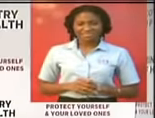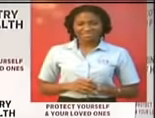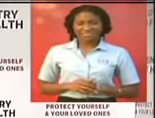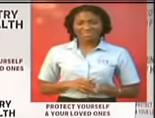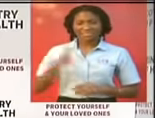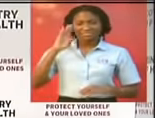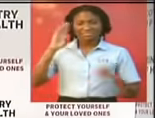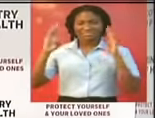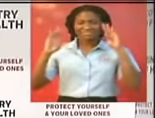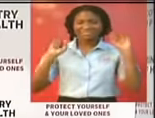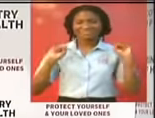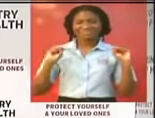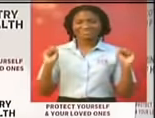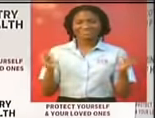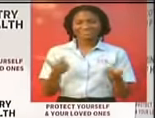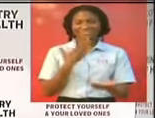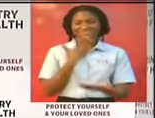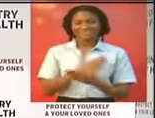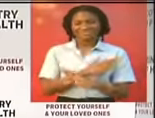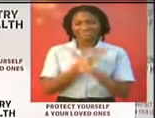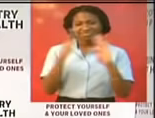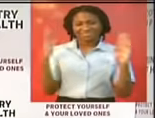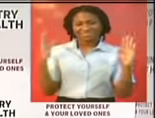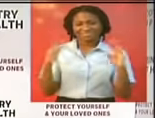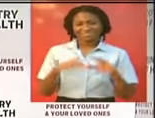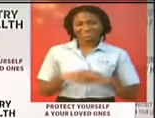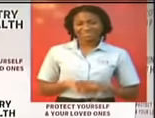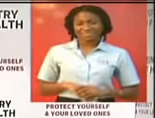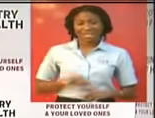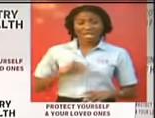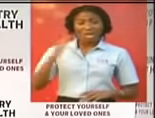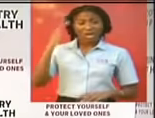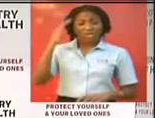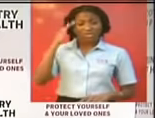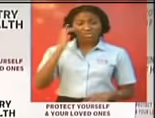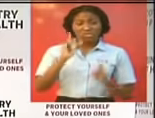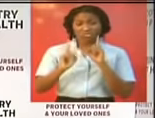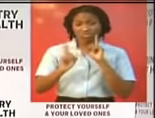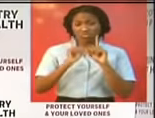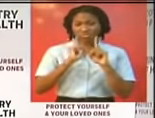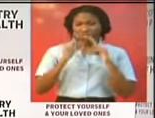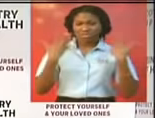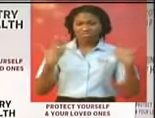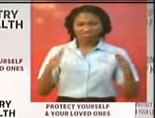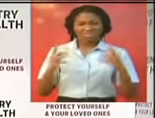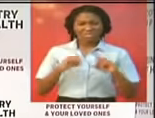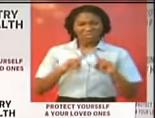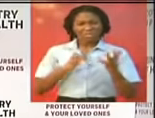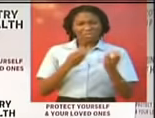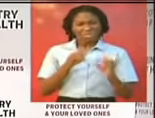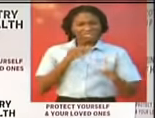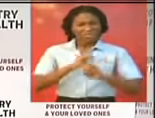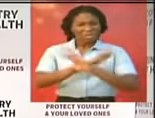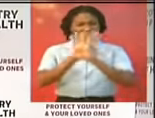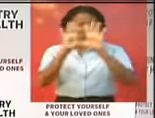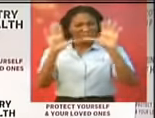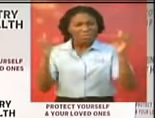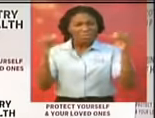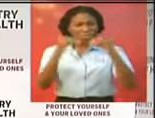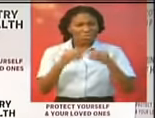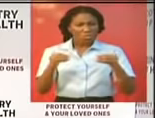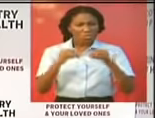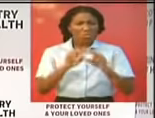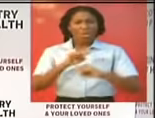Hi, good morning again. Swan from ACP. I know you mentioned it, CMO, but just to elaborate a bit more regarding the vaccination